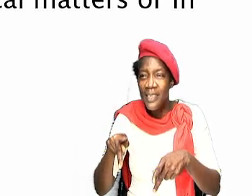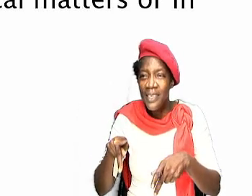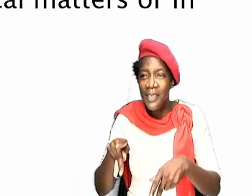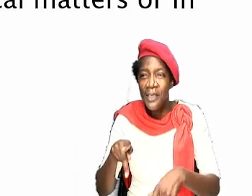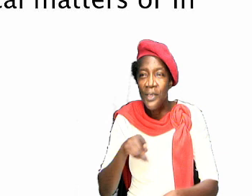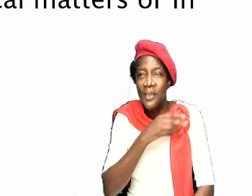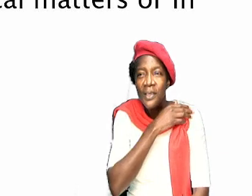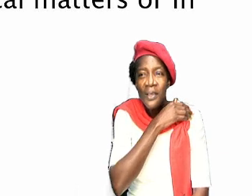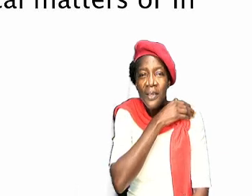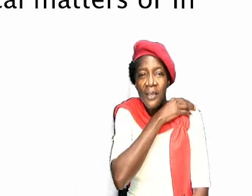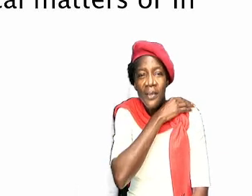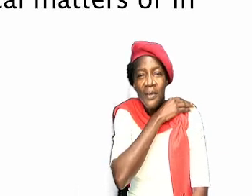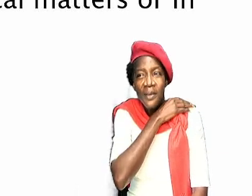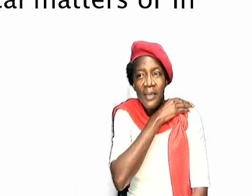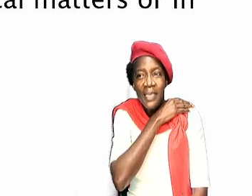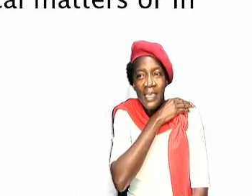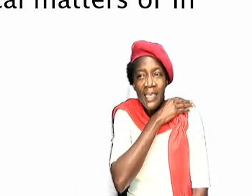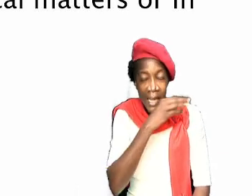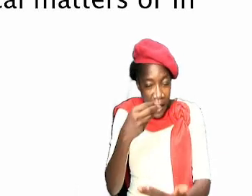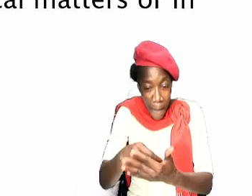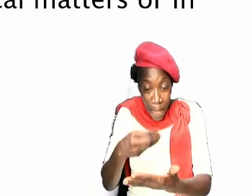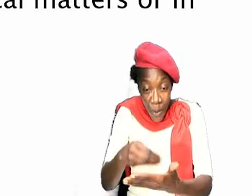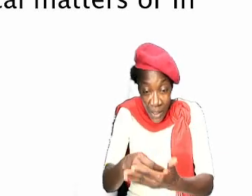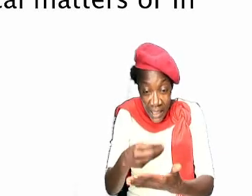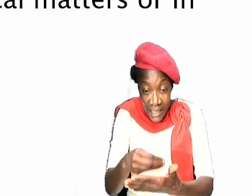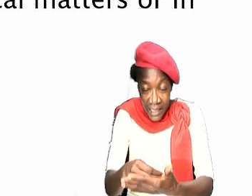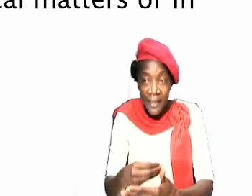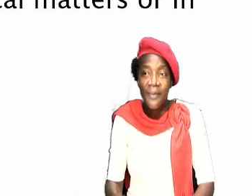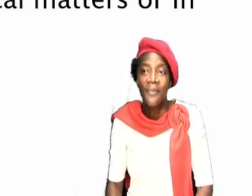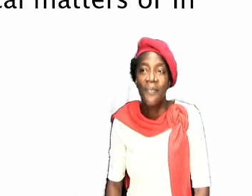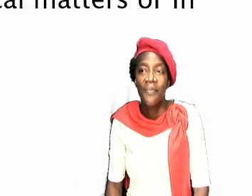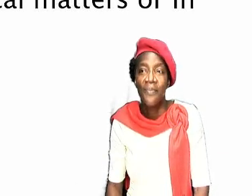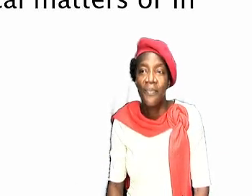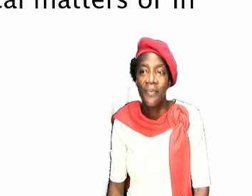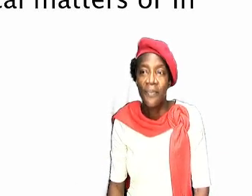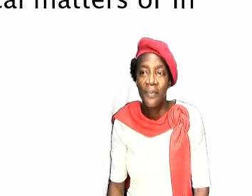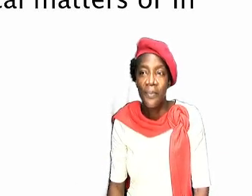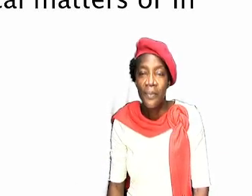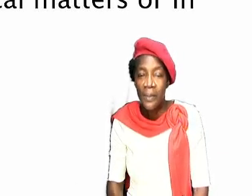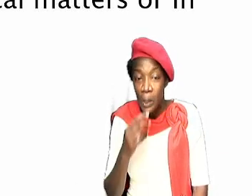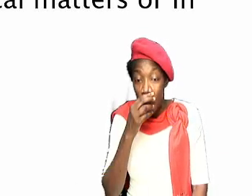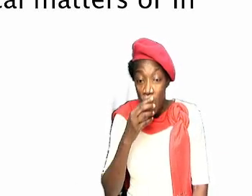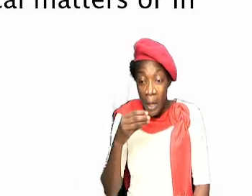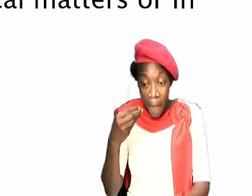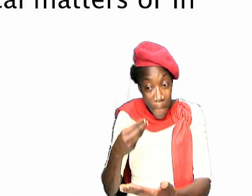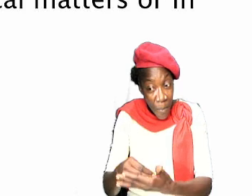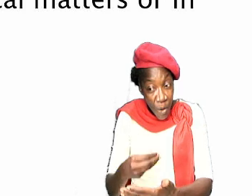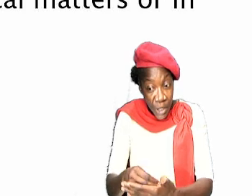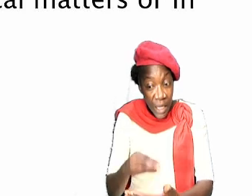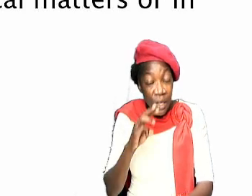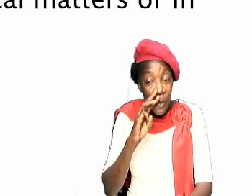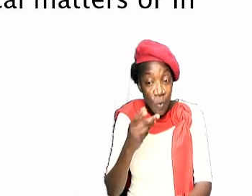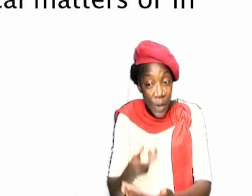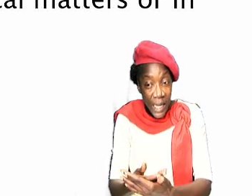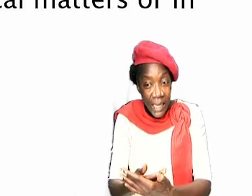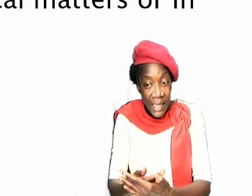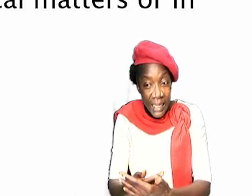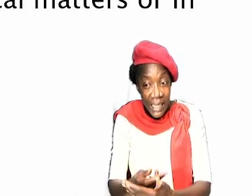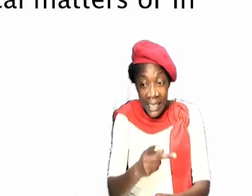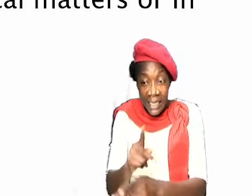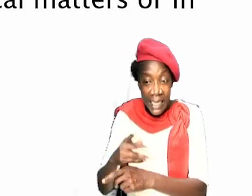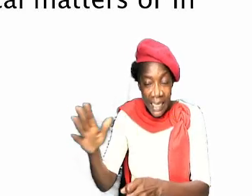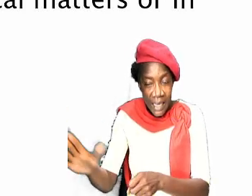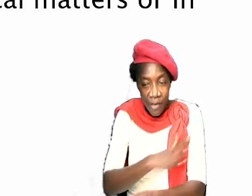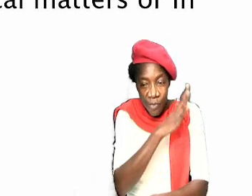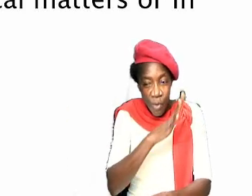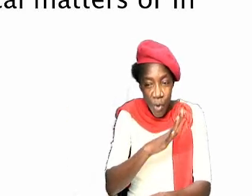let's use finances. You see, a person that handles his finances well and is careful with how